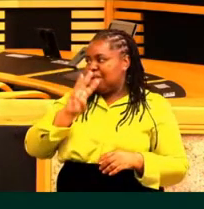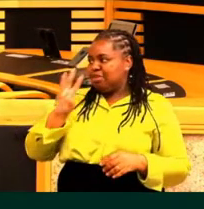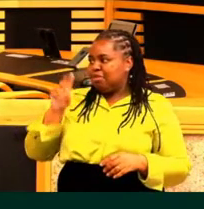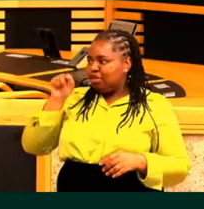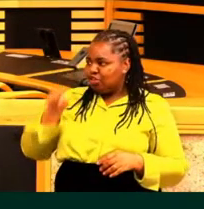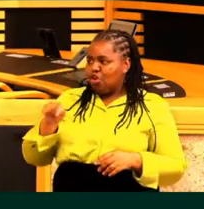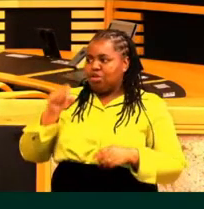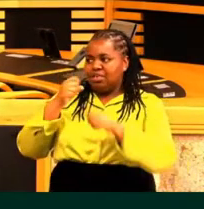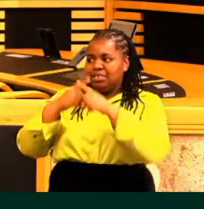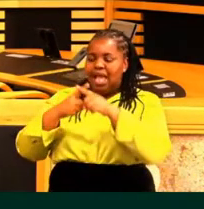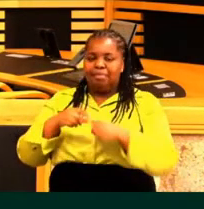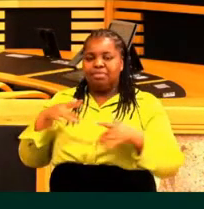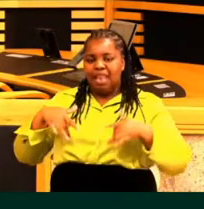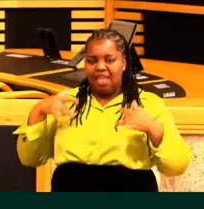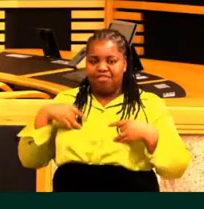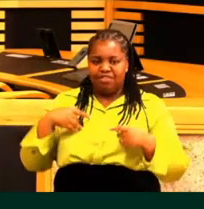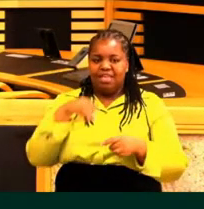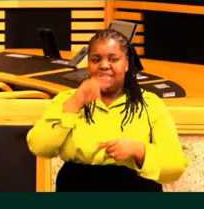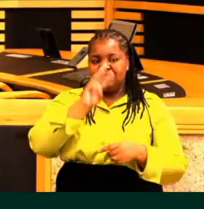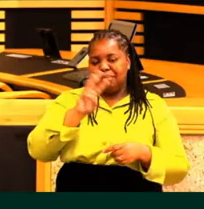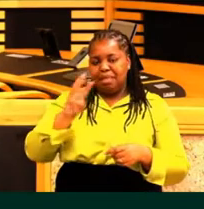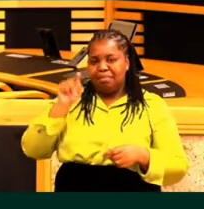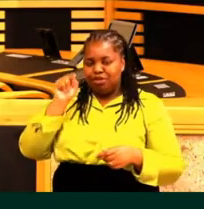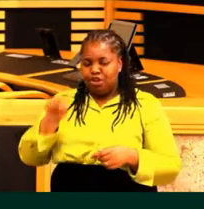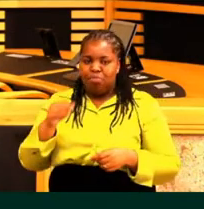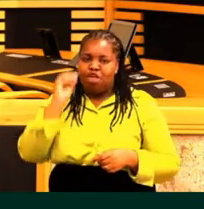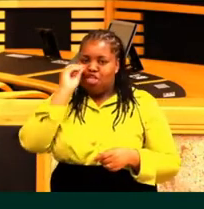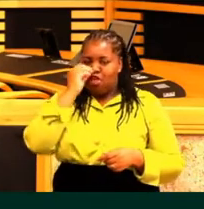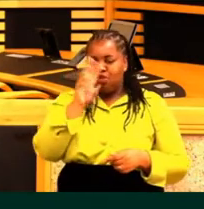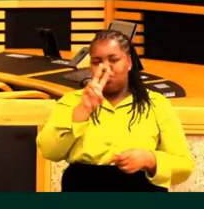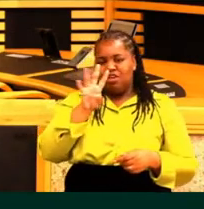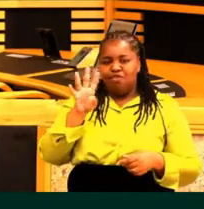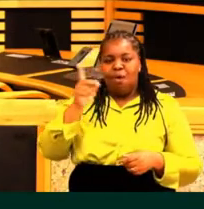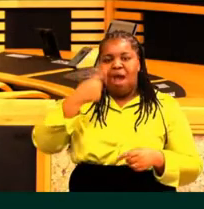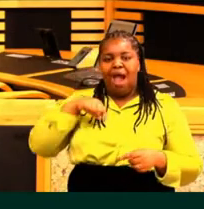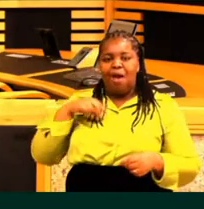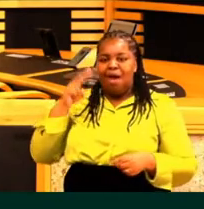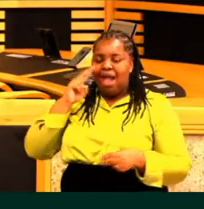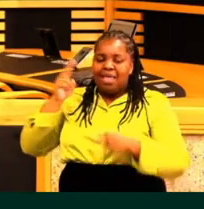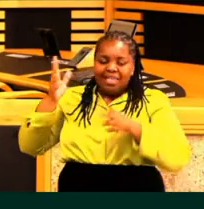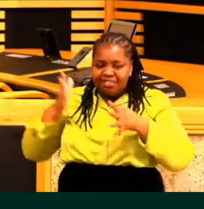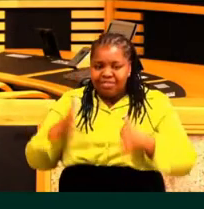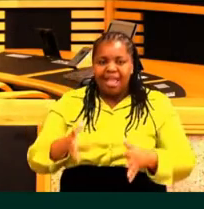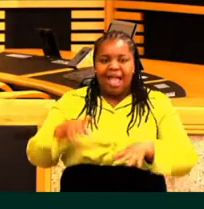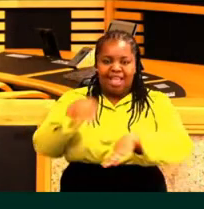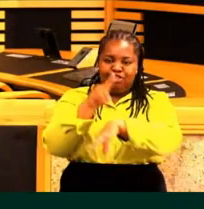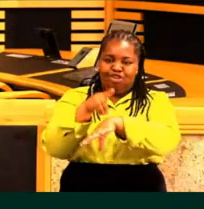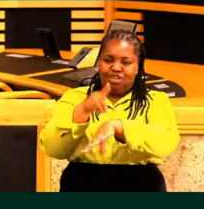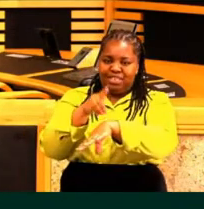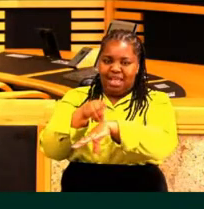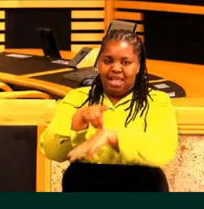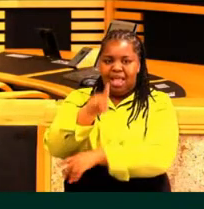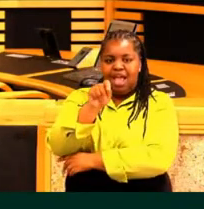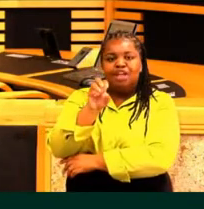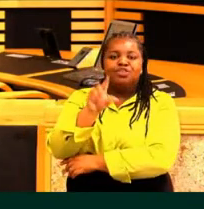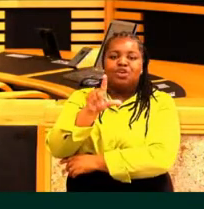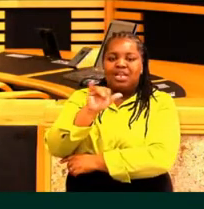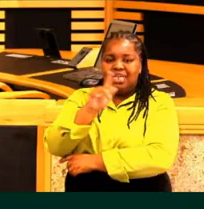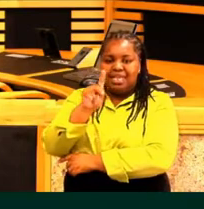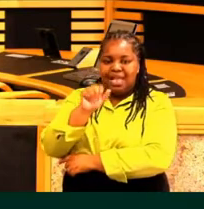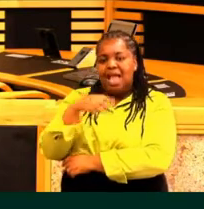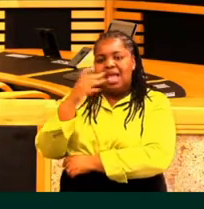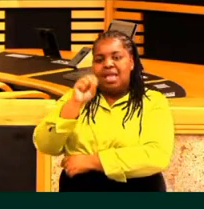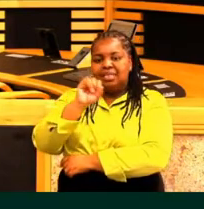dot times live www.news24 that is our guest speaker Dr tulika